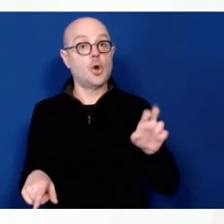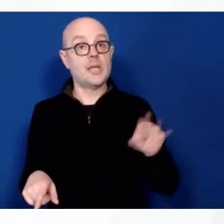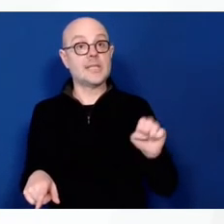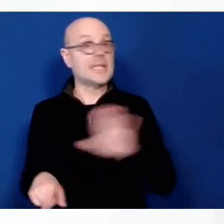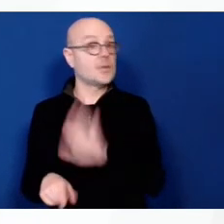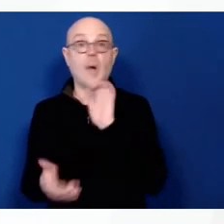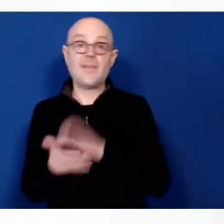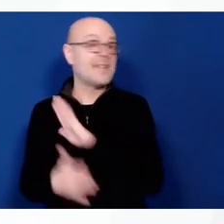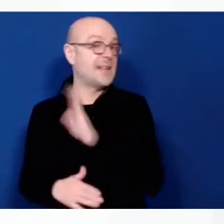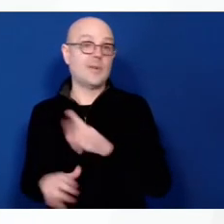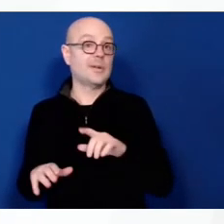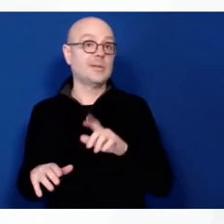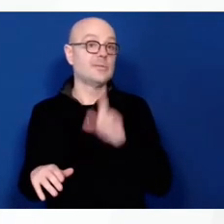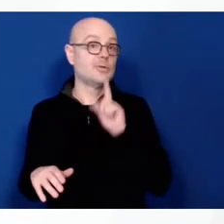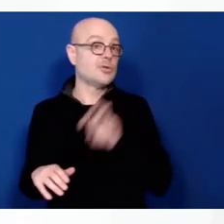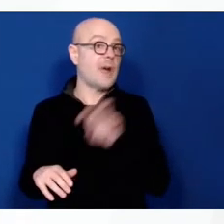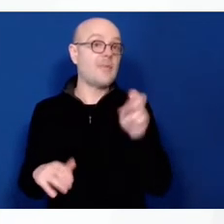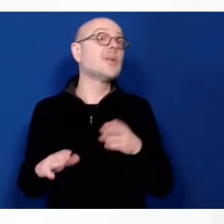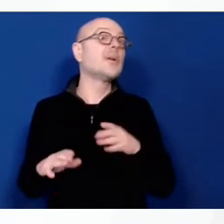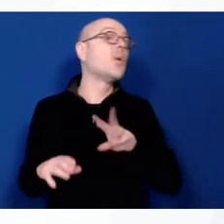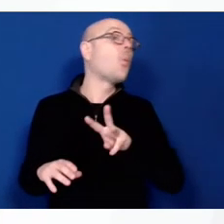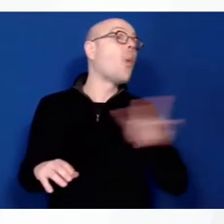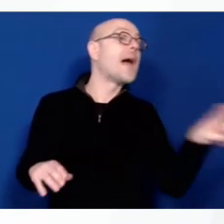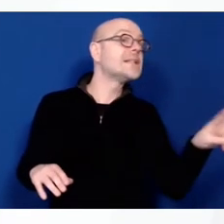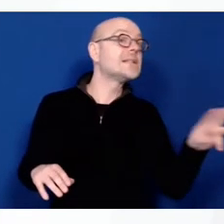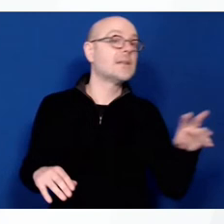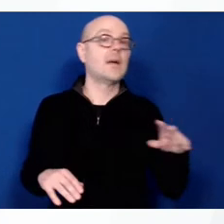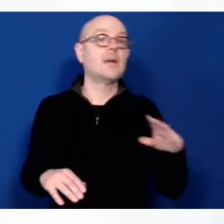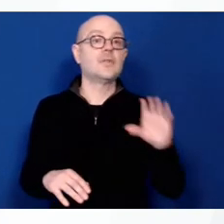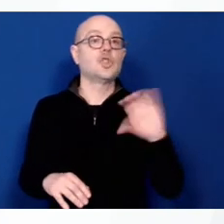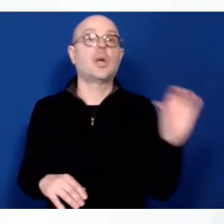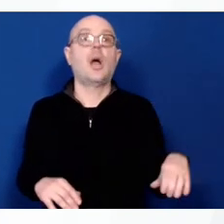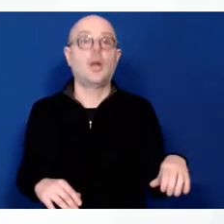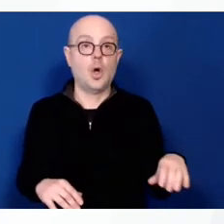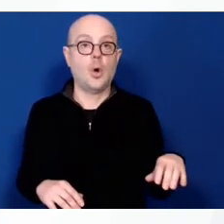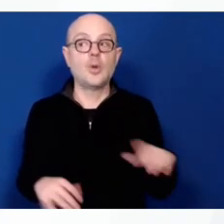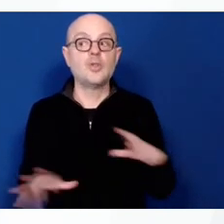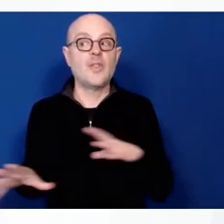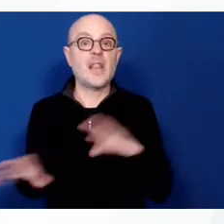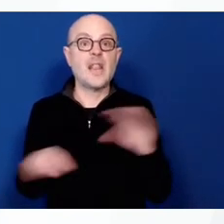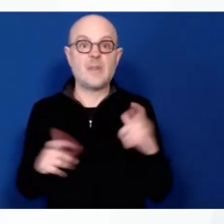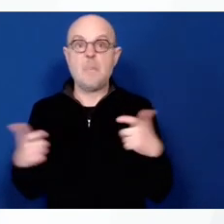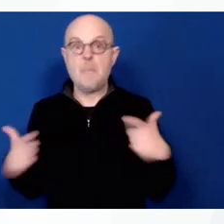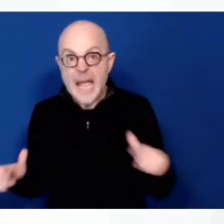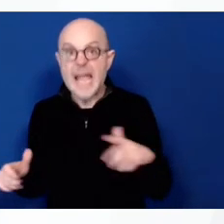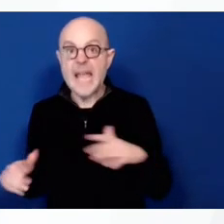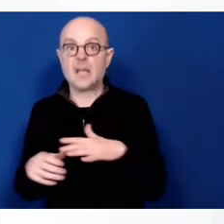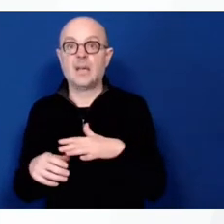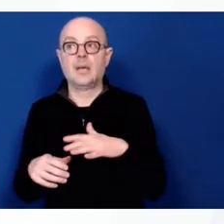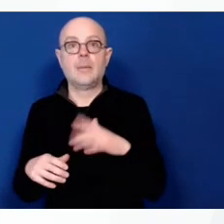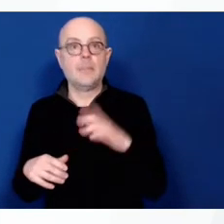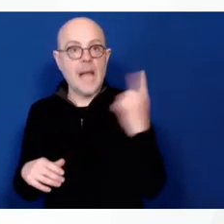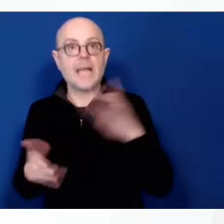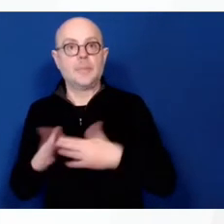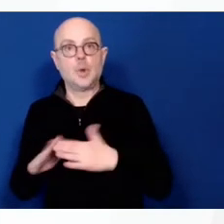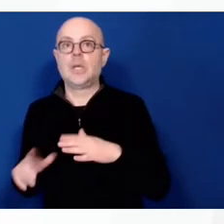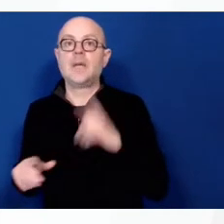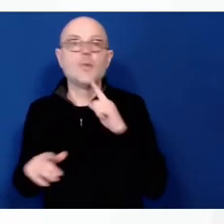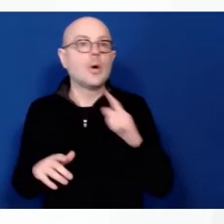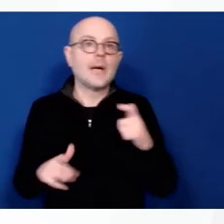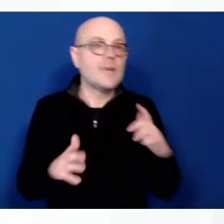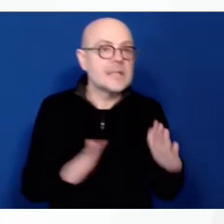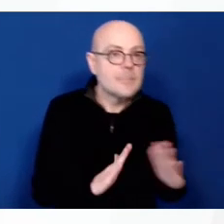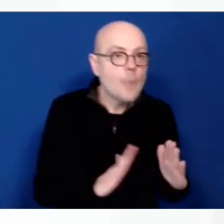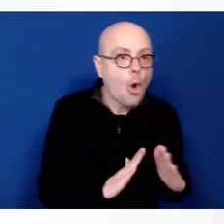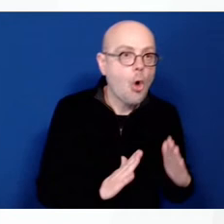the largest communities of Black artists in the nation for one that was much smaller. Both journeys presented a balance of